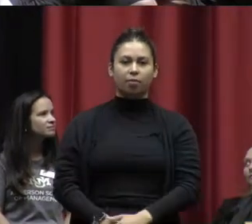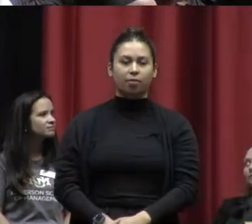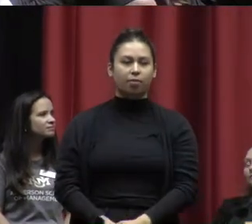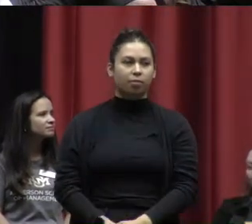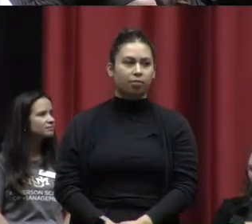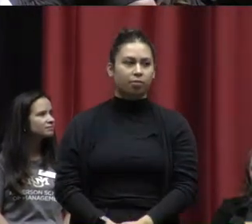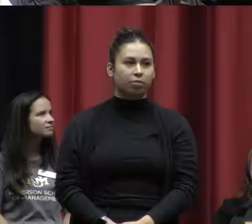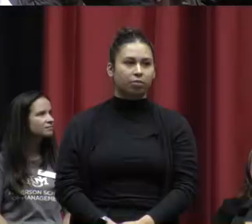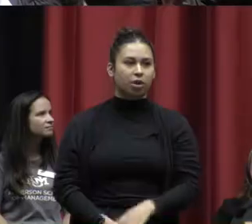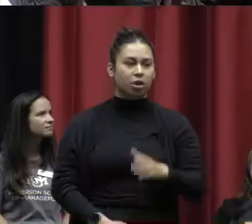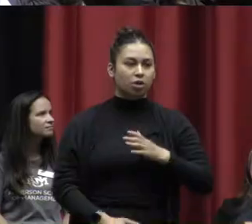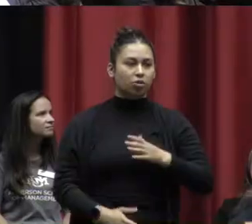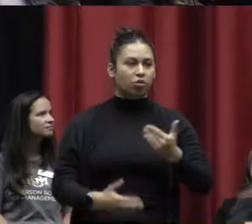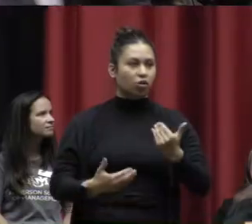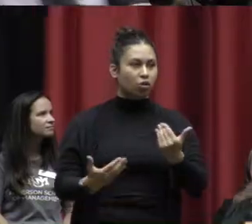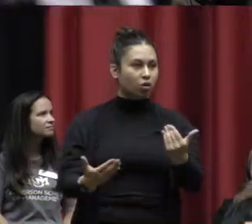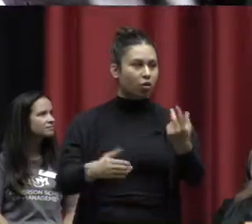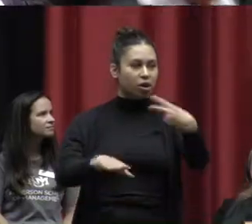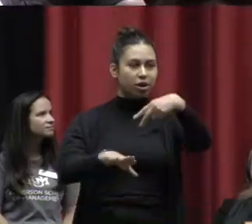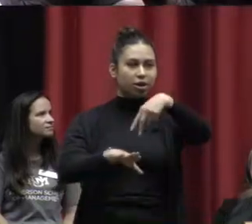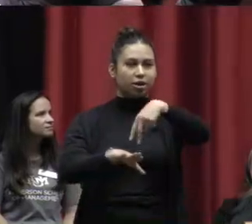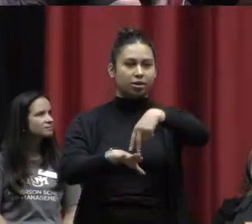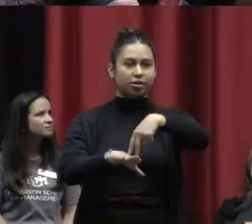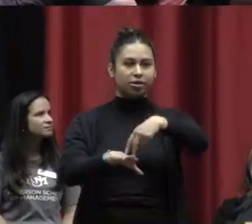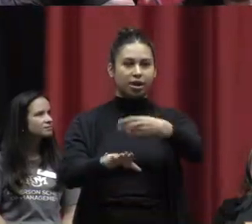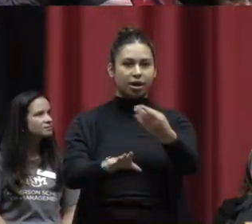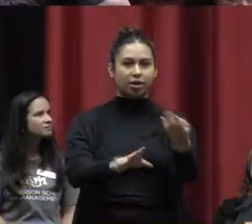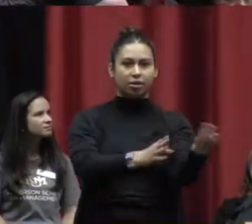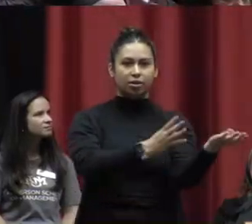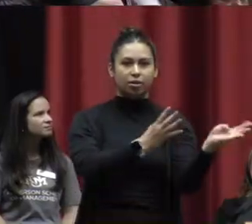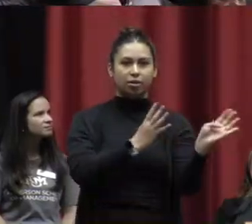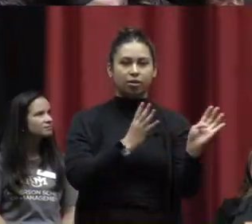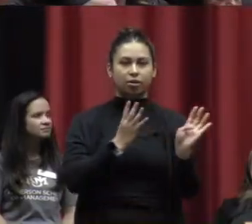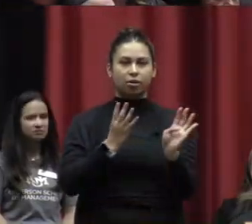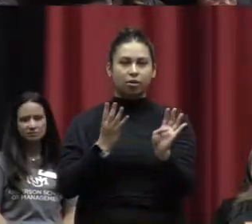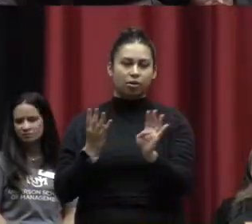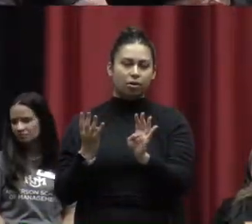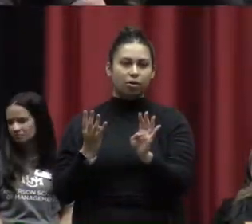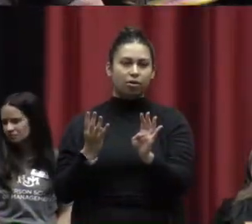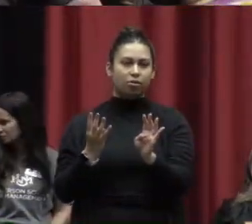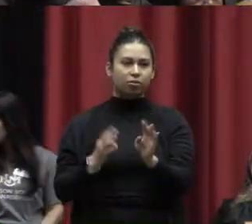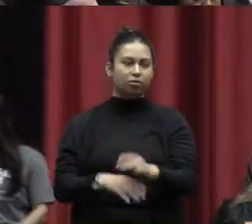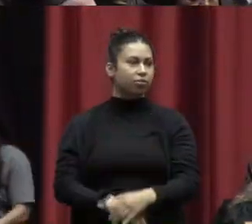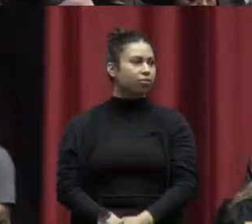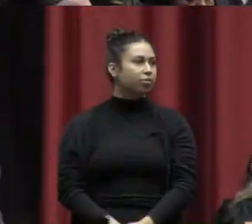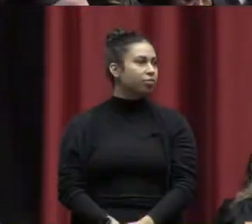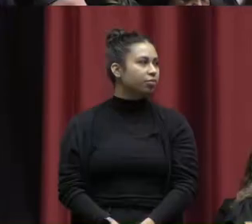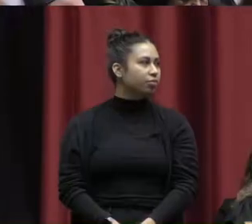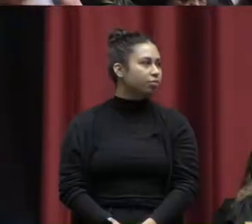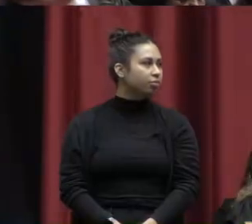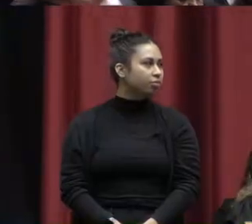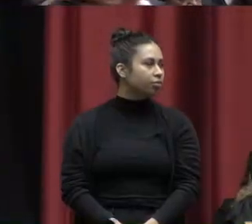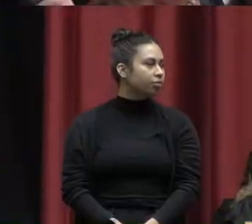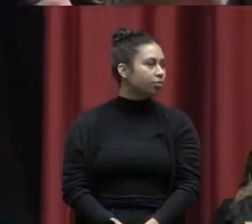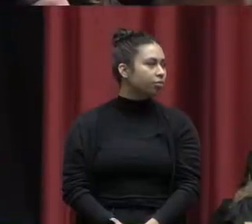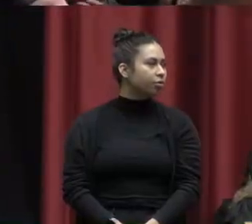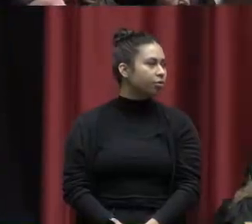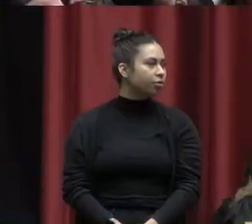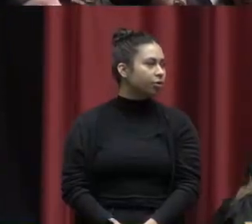Would you please stand and come forward as directed by the ushers?